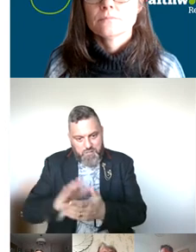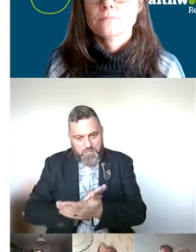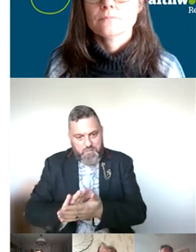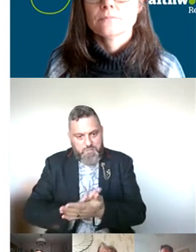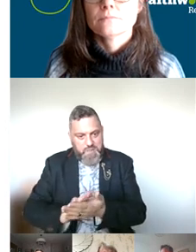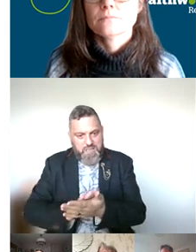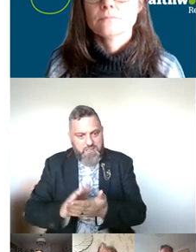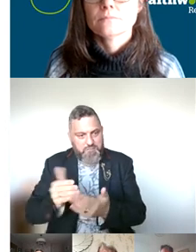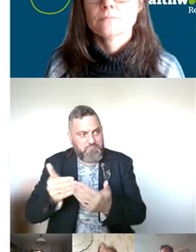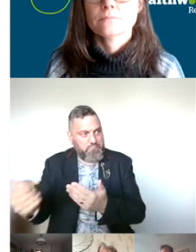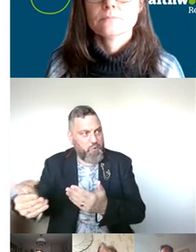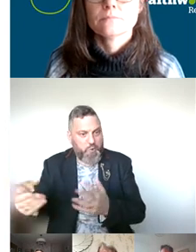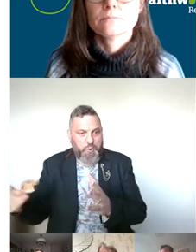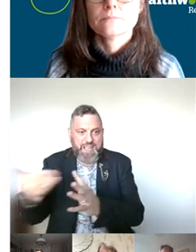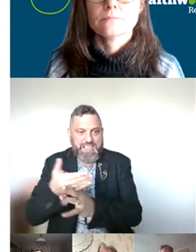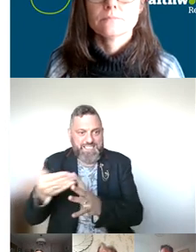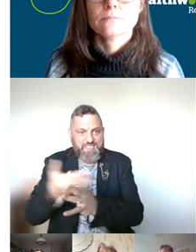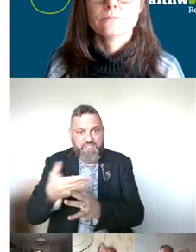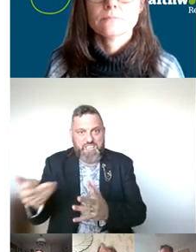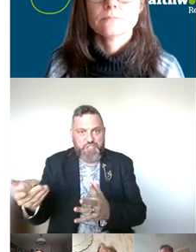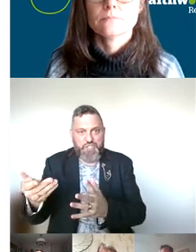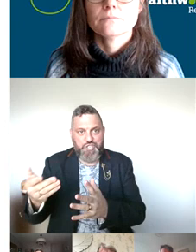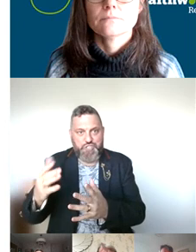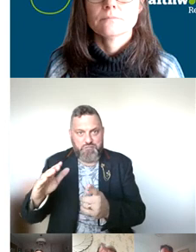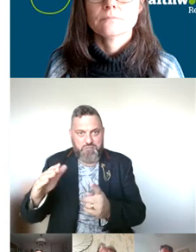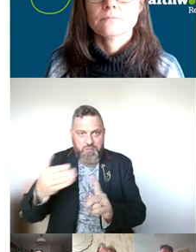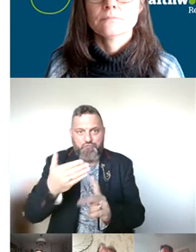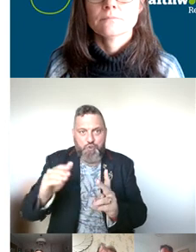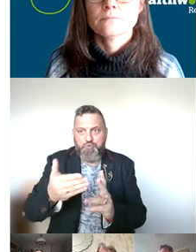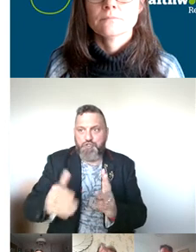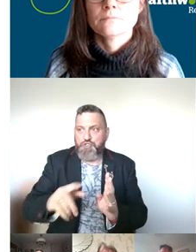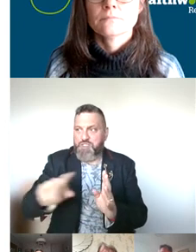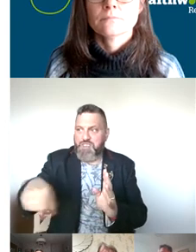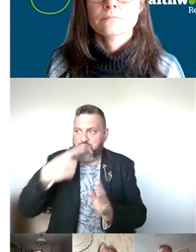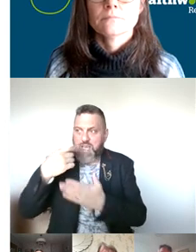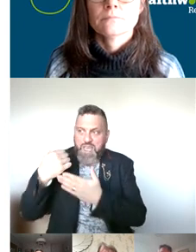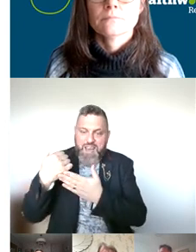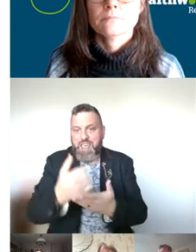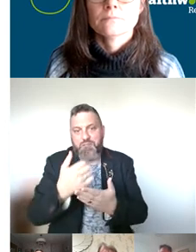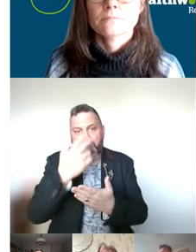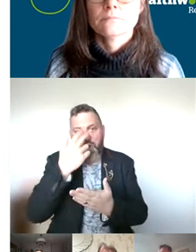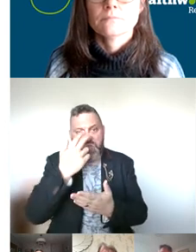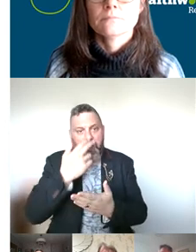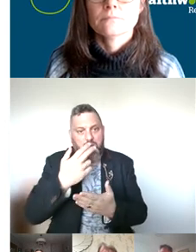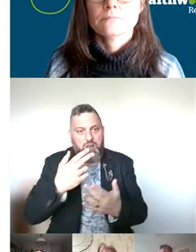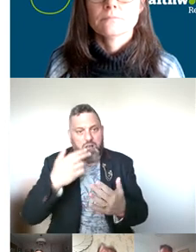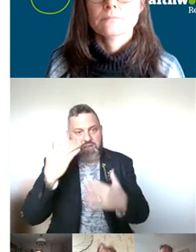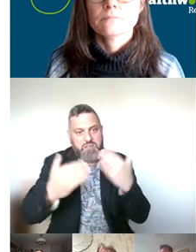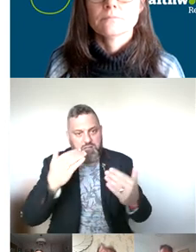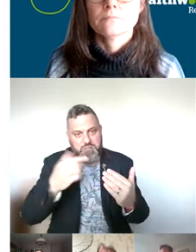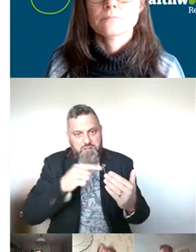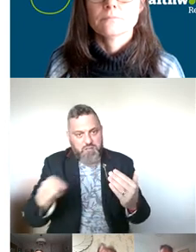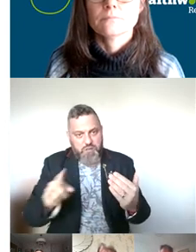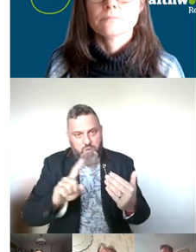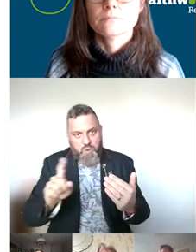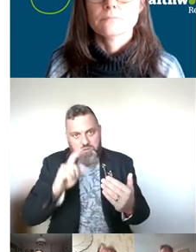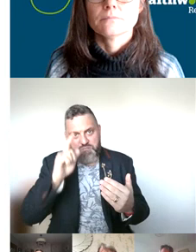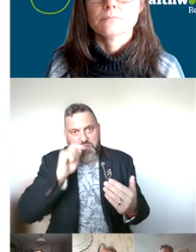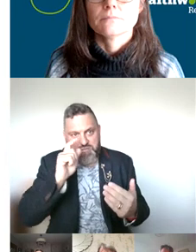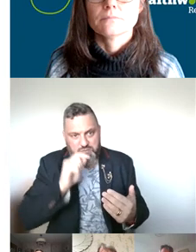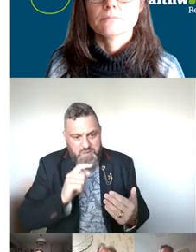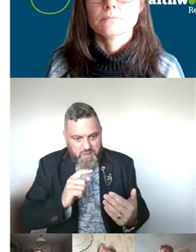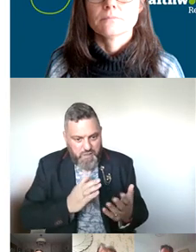more sort of intervention approach to some of the things we can do to help older adults, and what support there might be locally